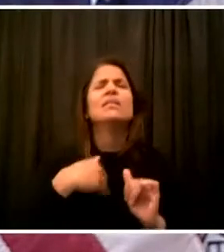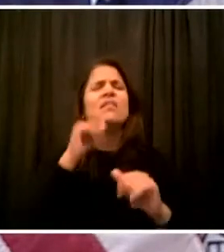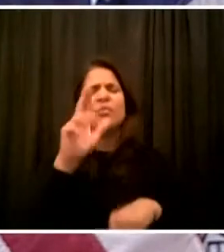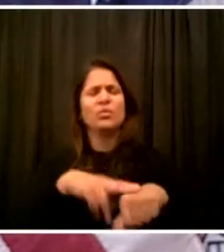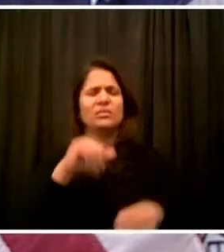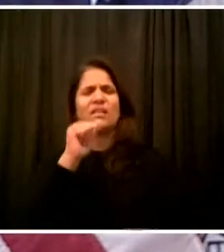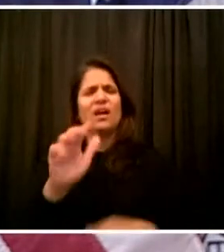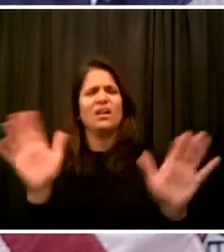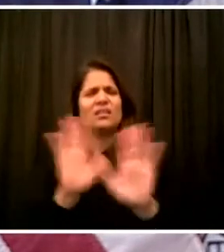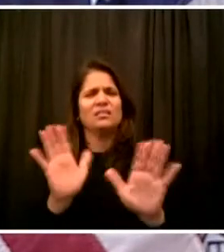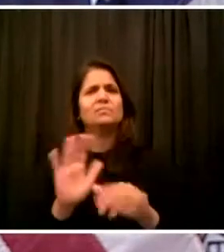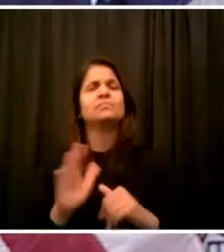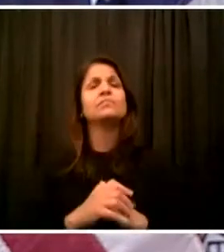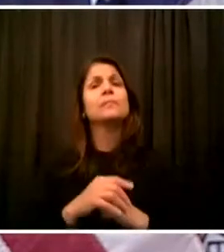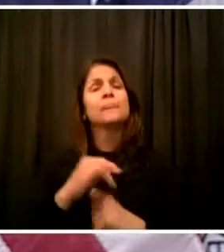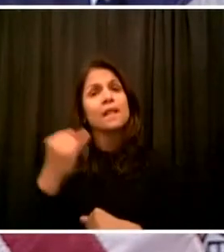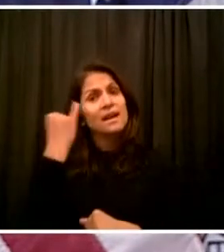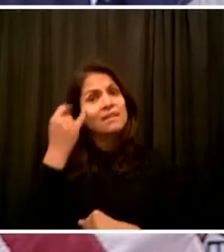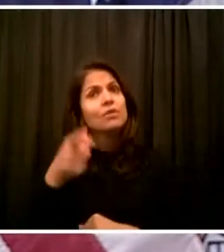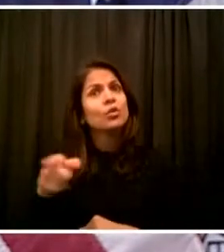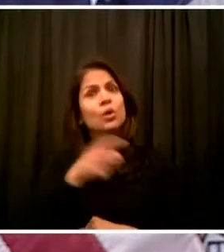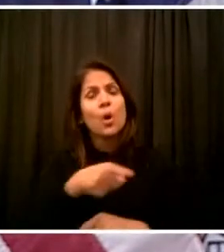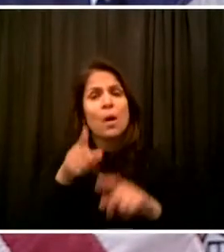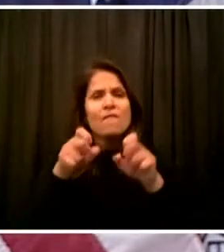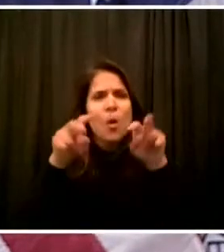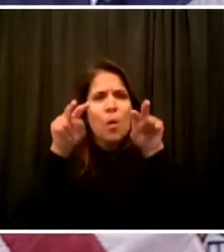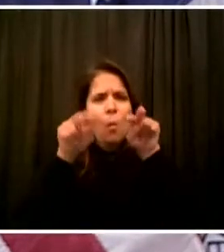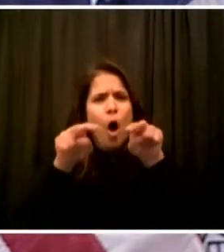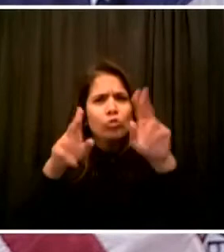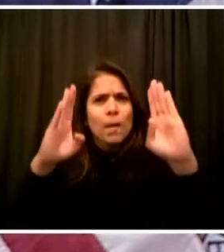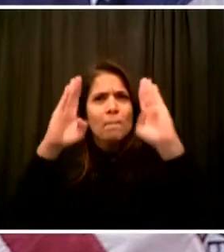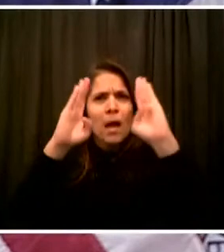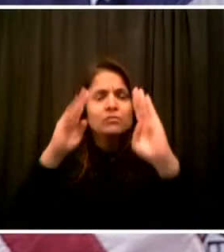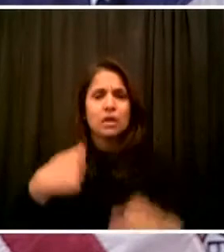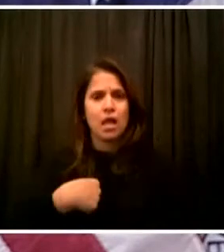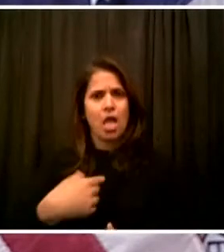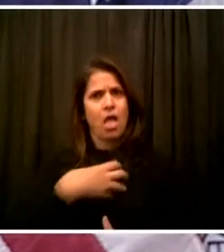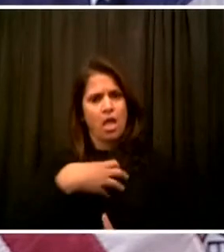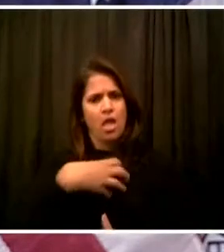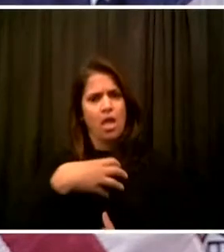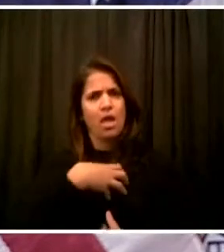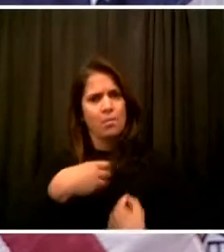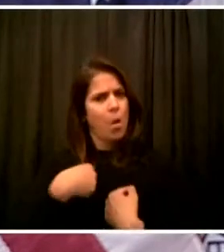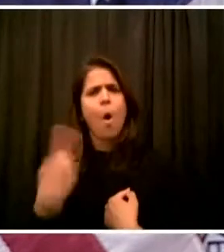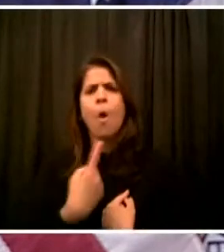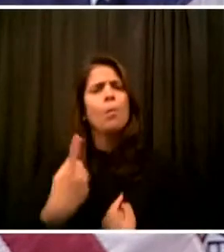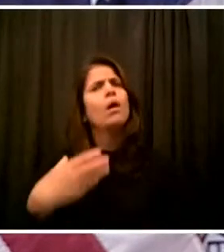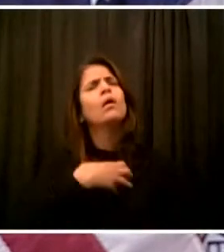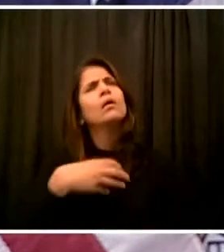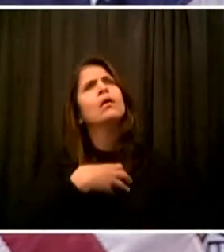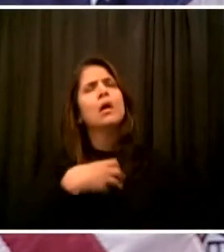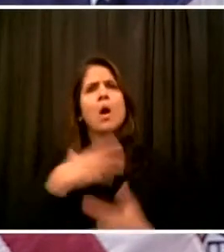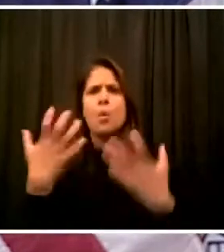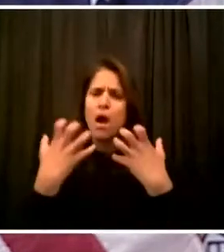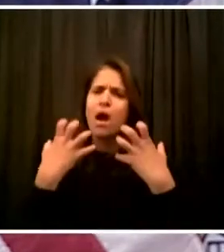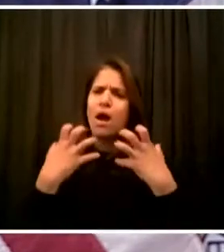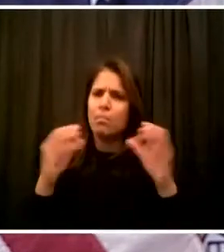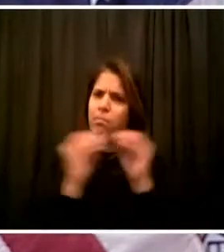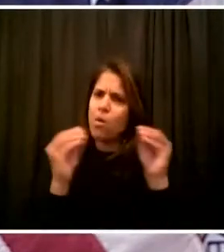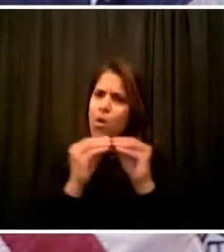presentations that suggests we're at the level of testing we want to be at. I want to be at, to begin with, many tens